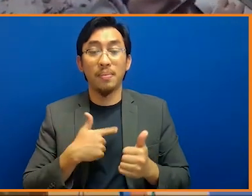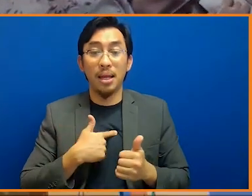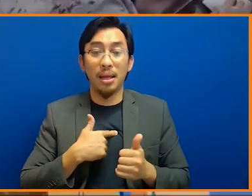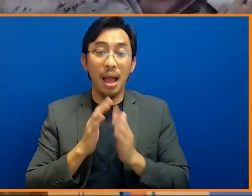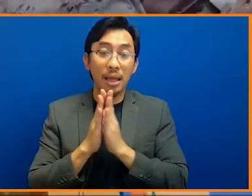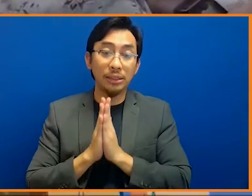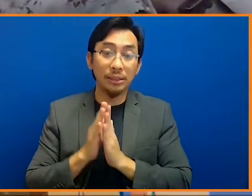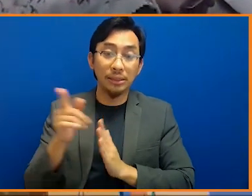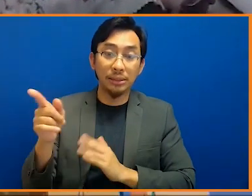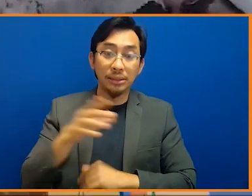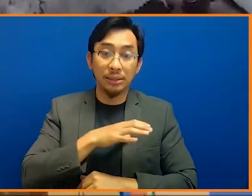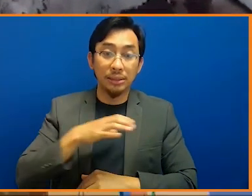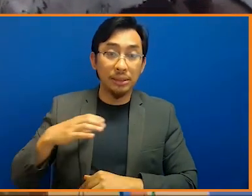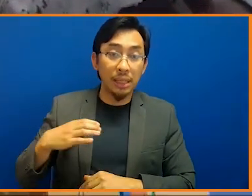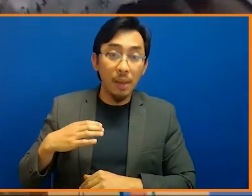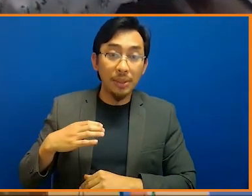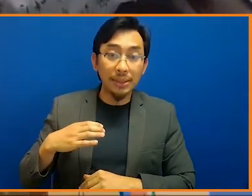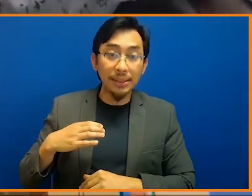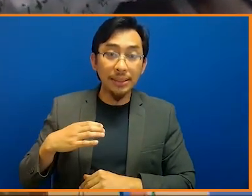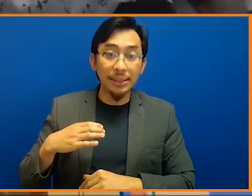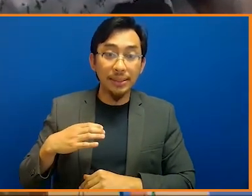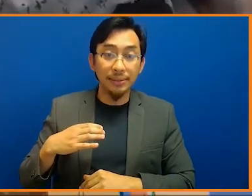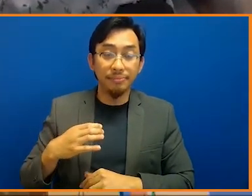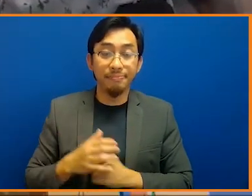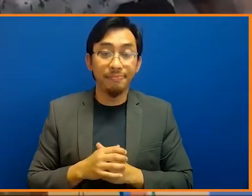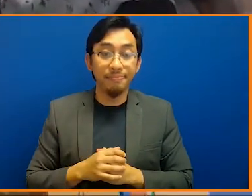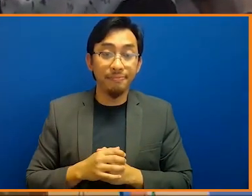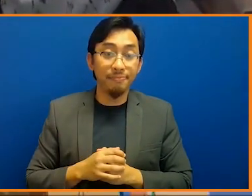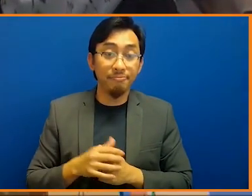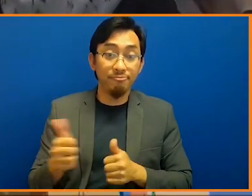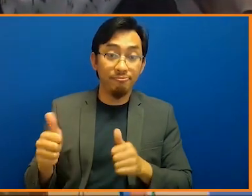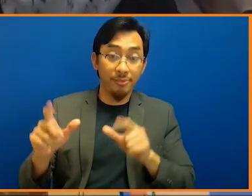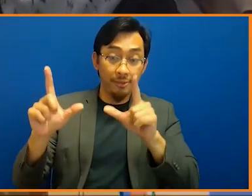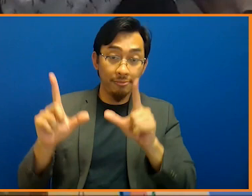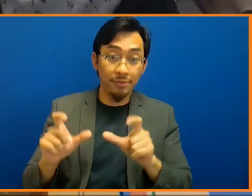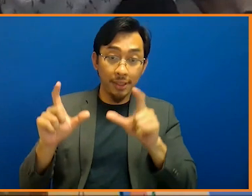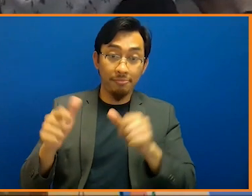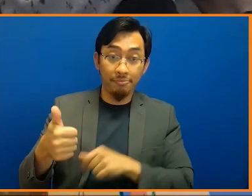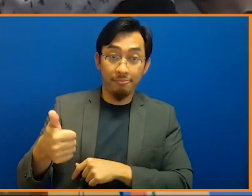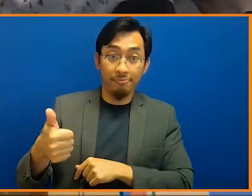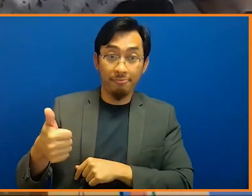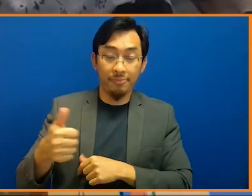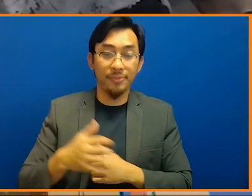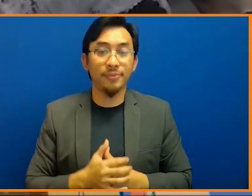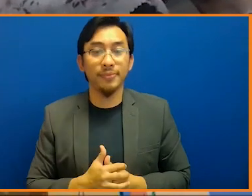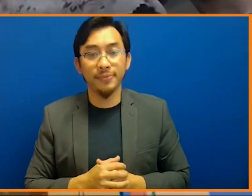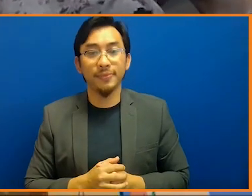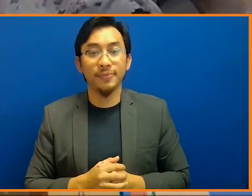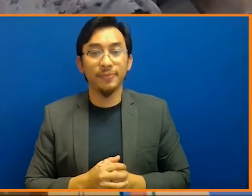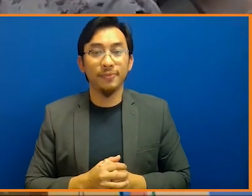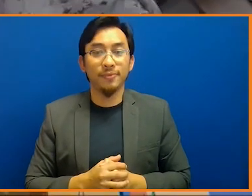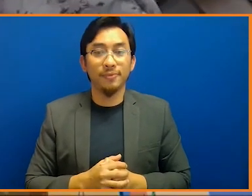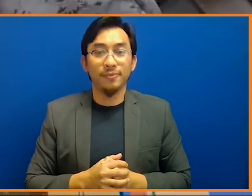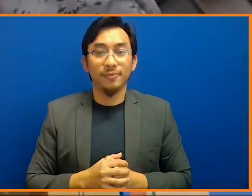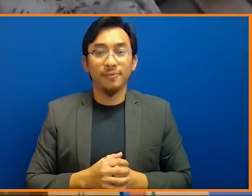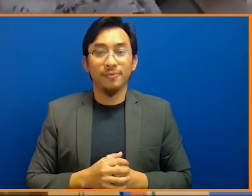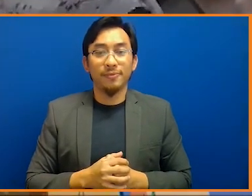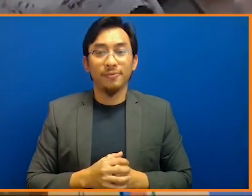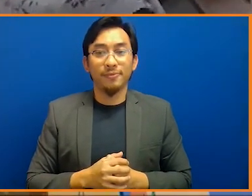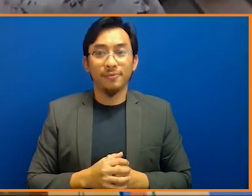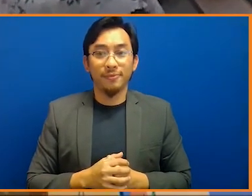Okay, so I will ask the committee member to take the photo for